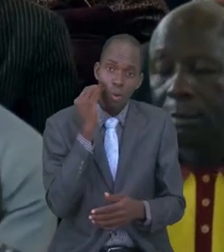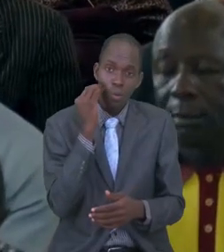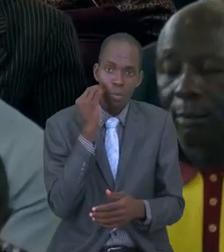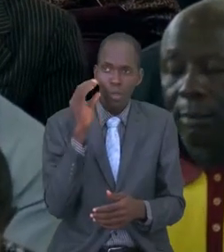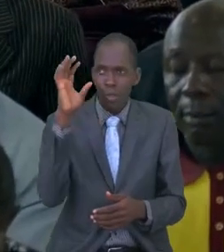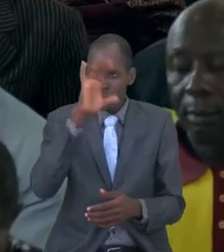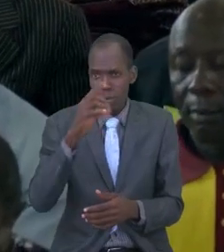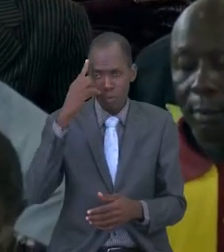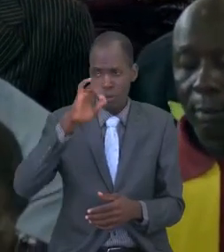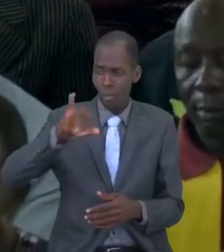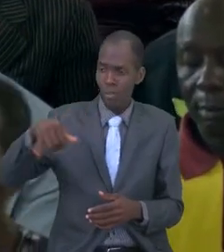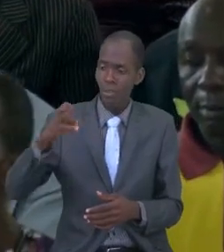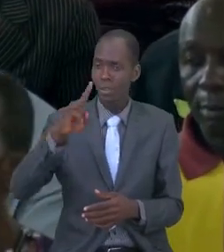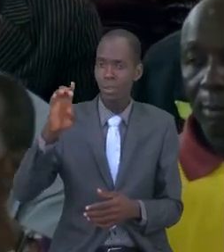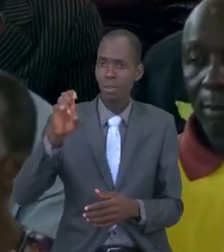You know,